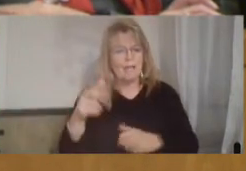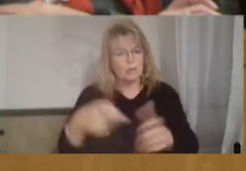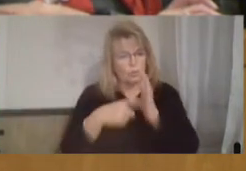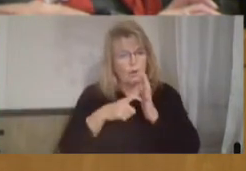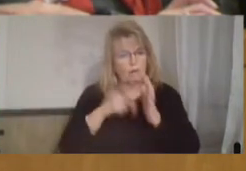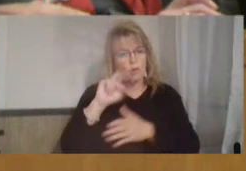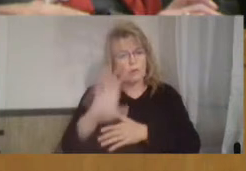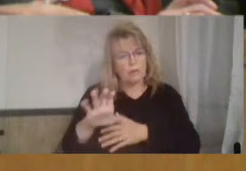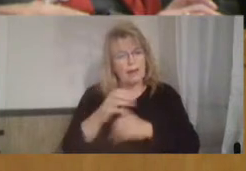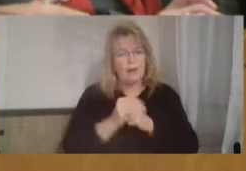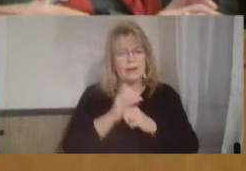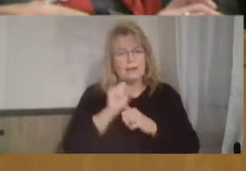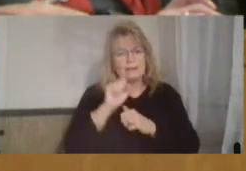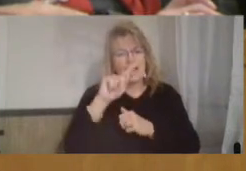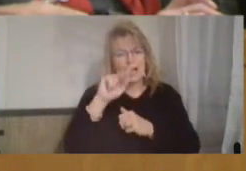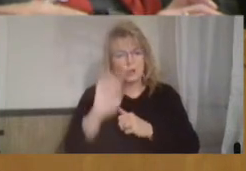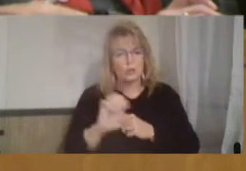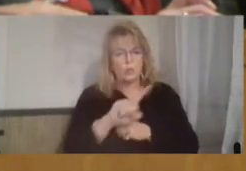Statute